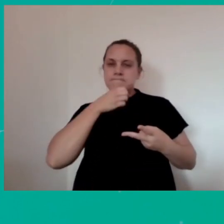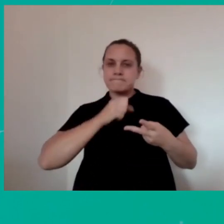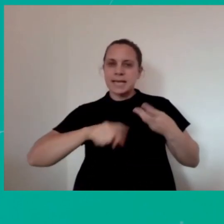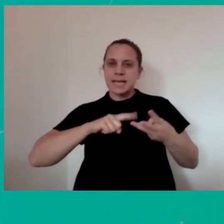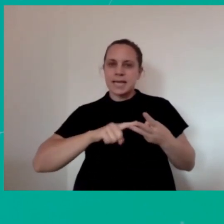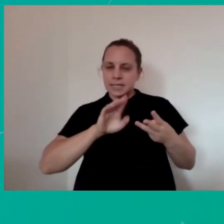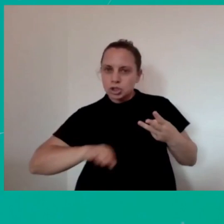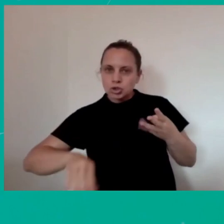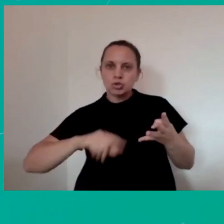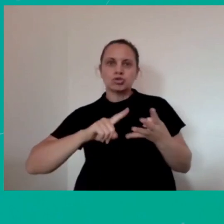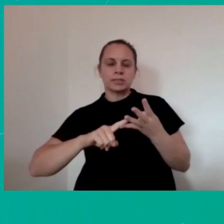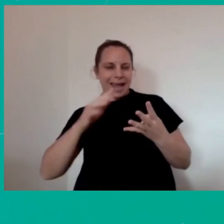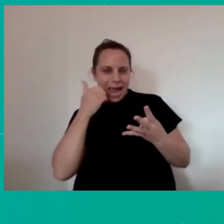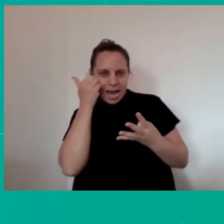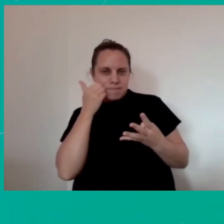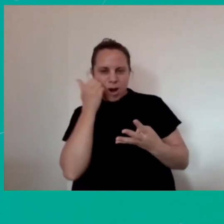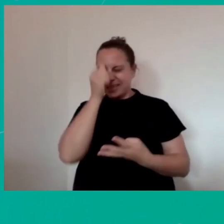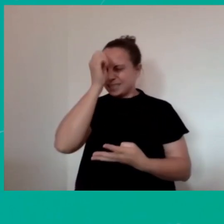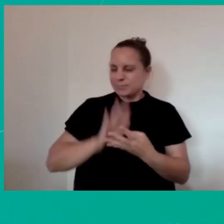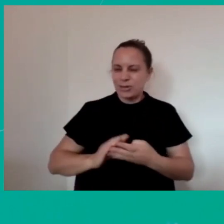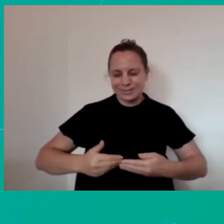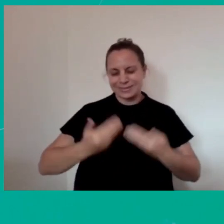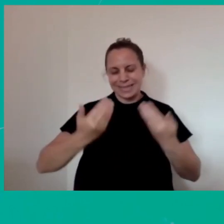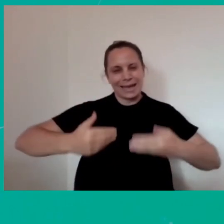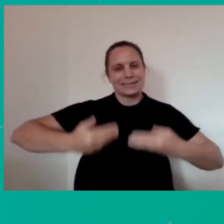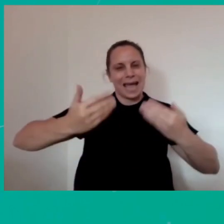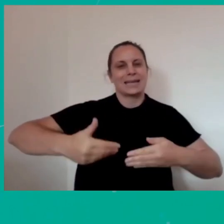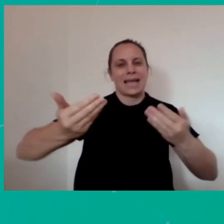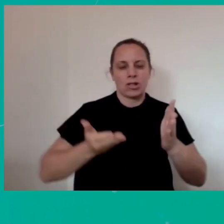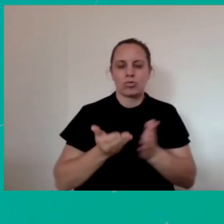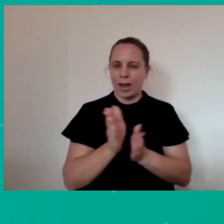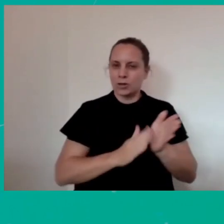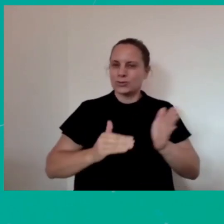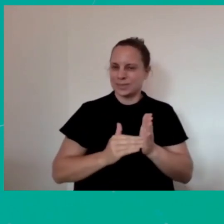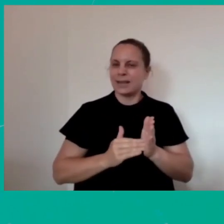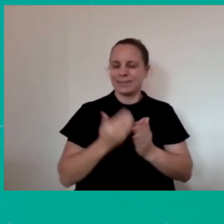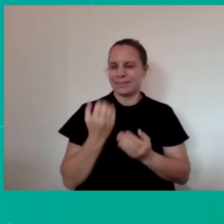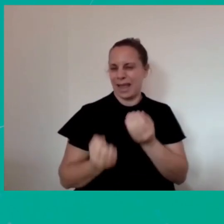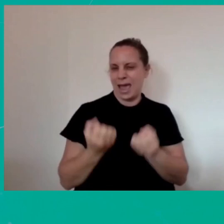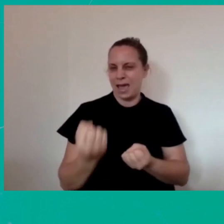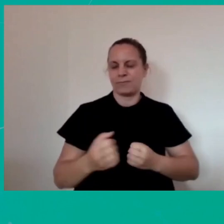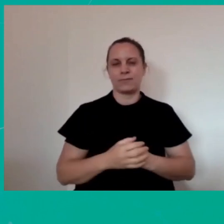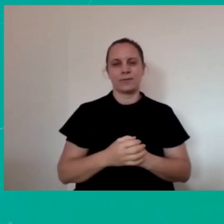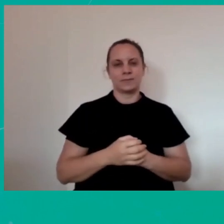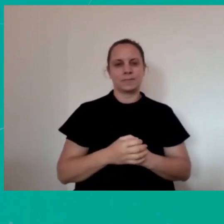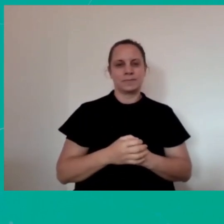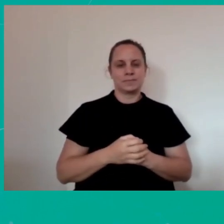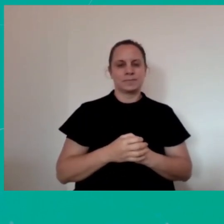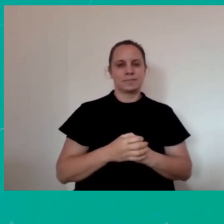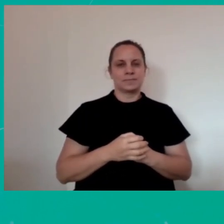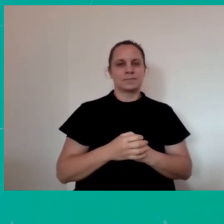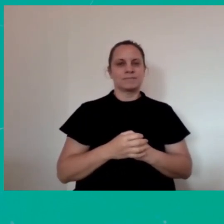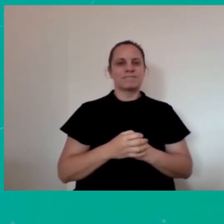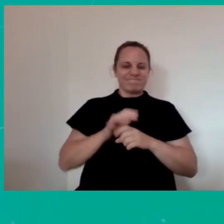Tangata Whaikaha Maori on a daily basis throughout New Zealand. The violence perpetrated against